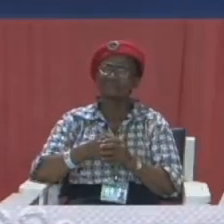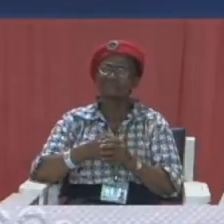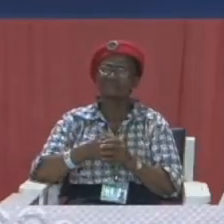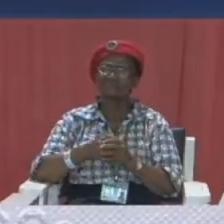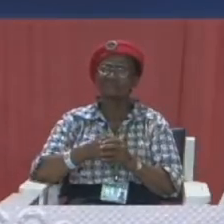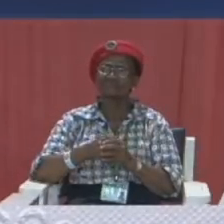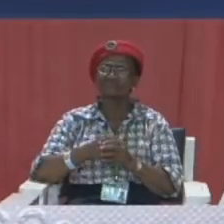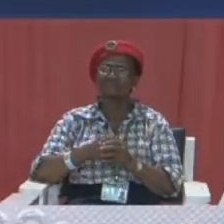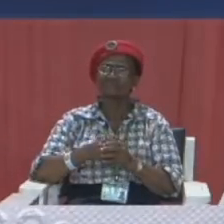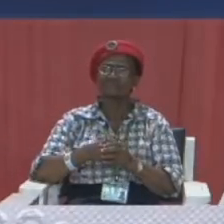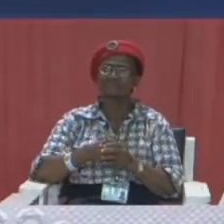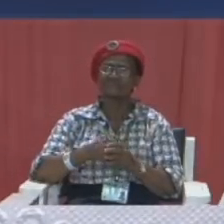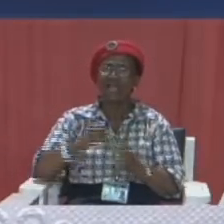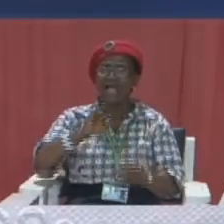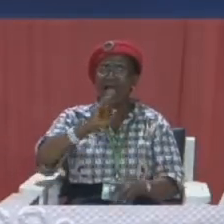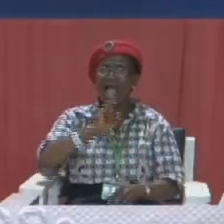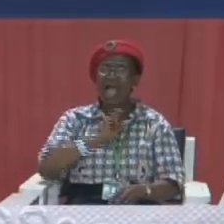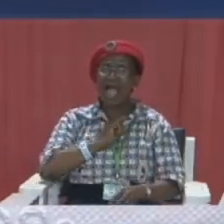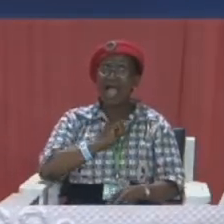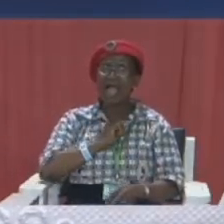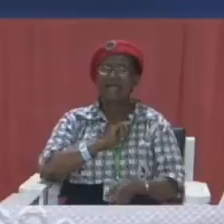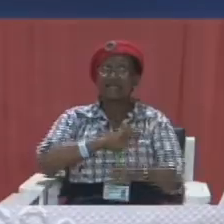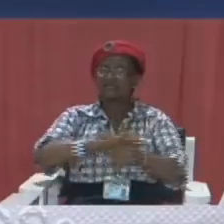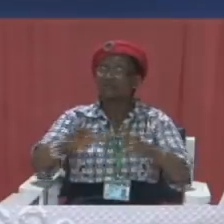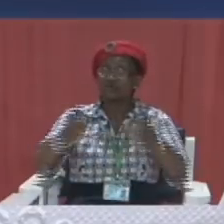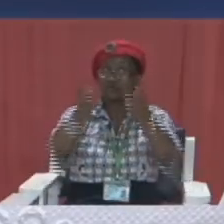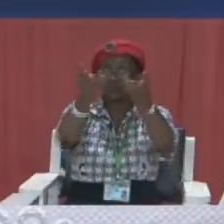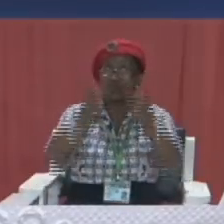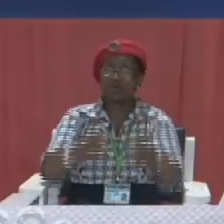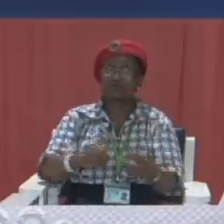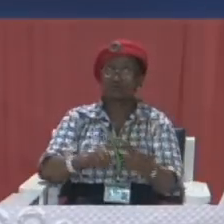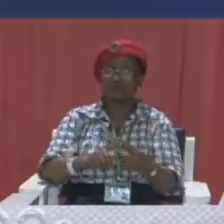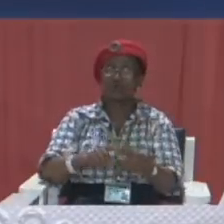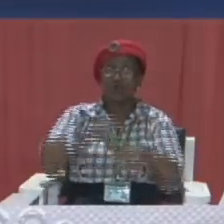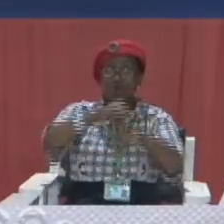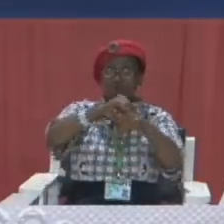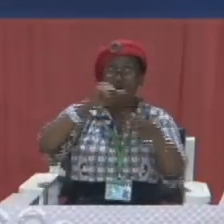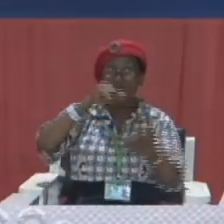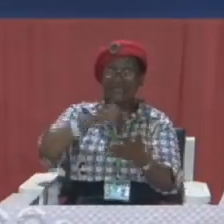I don't want to call it ordinary joy, but no. So,